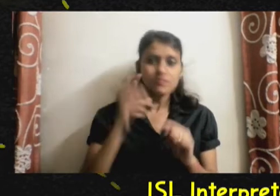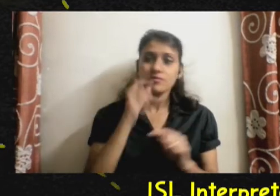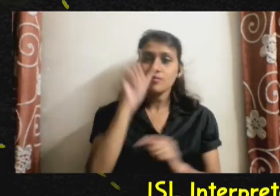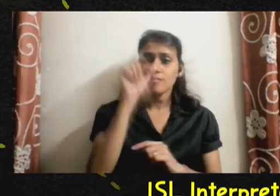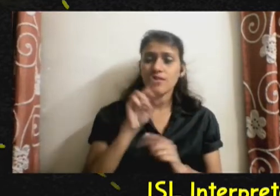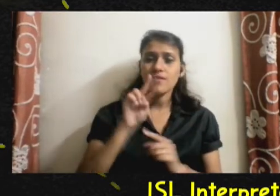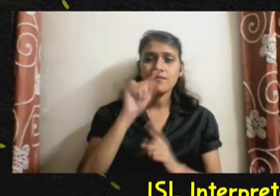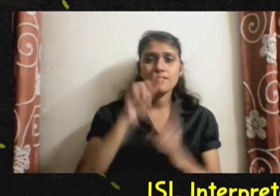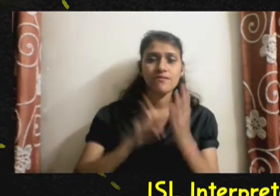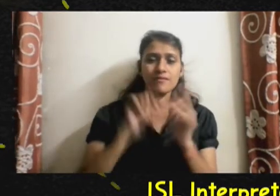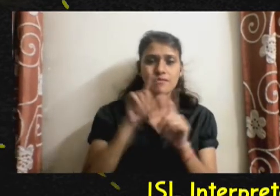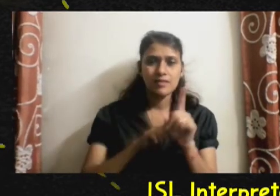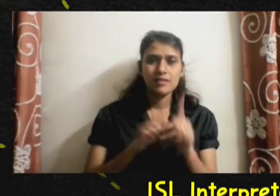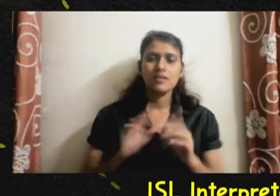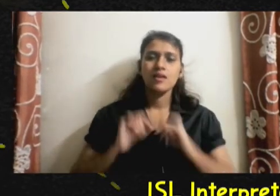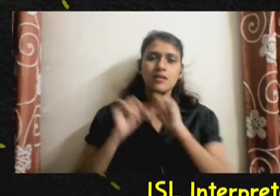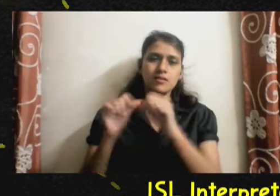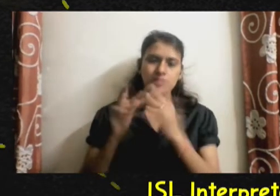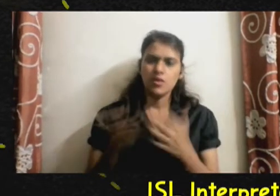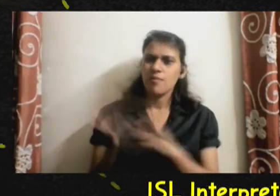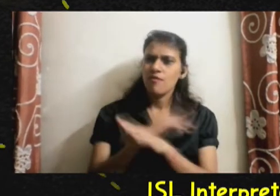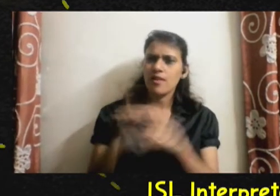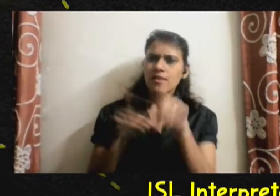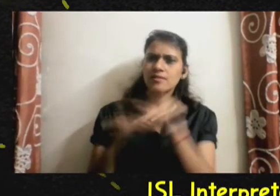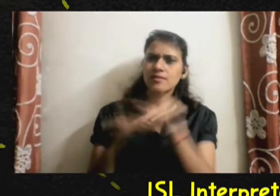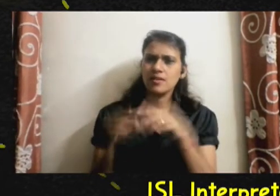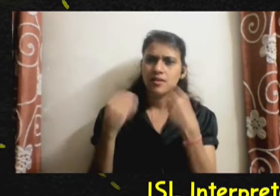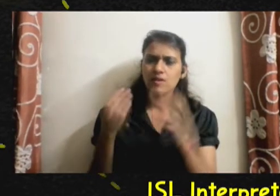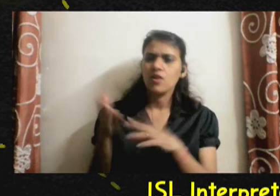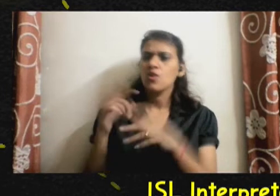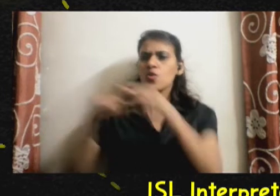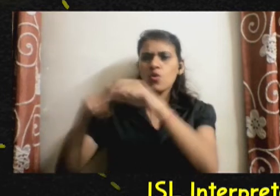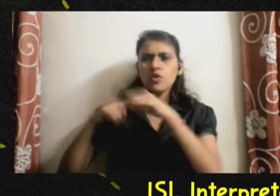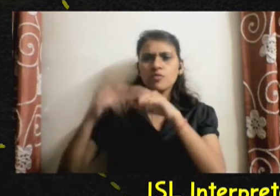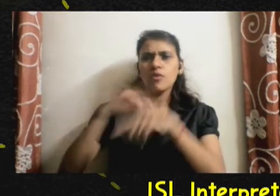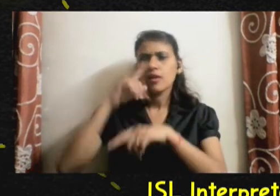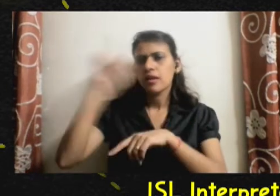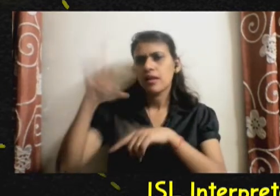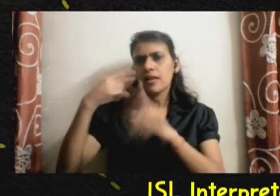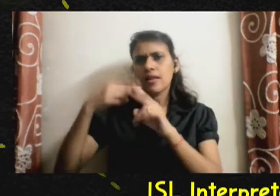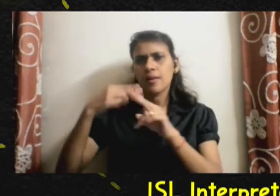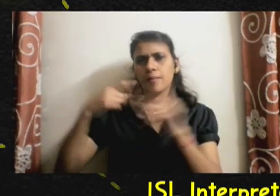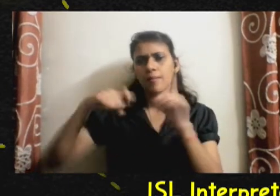of the question from Karishma, where you're talking about